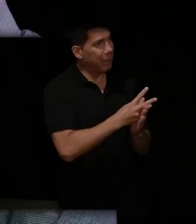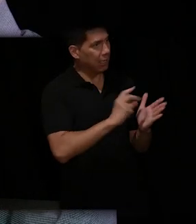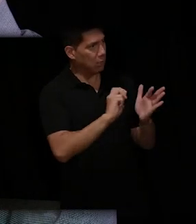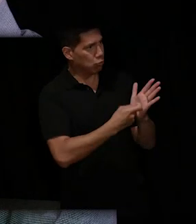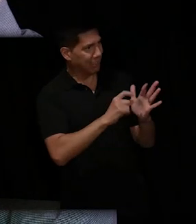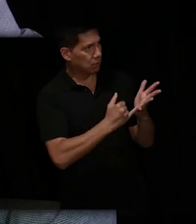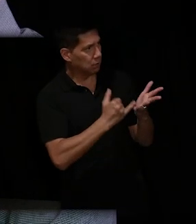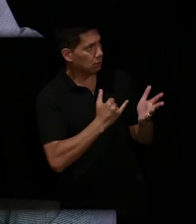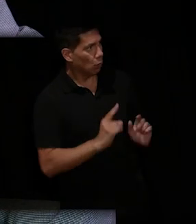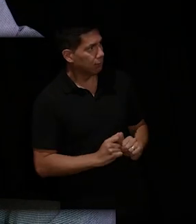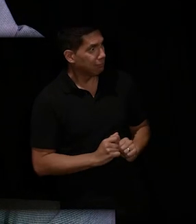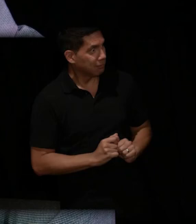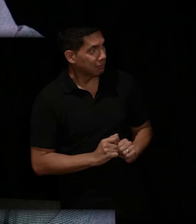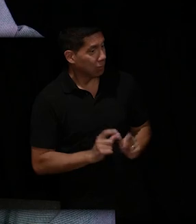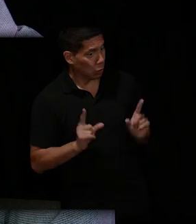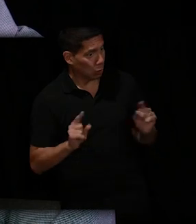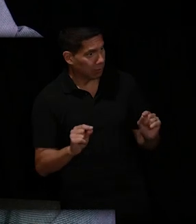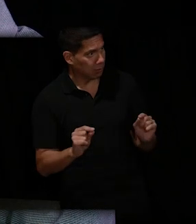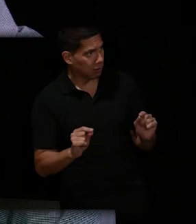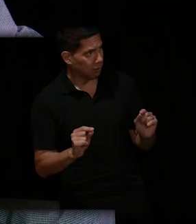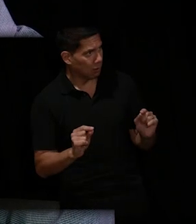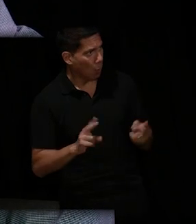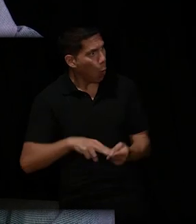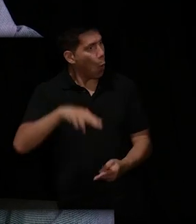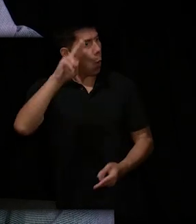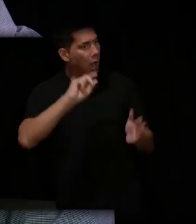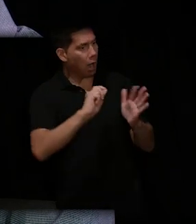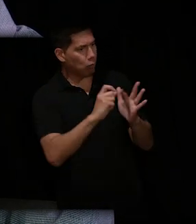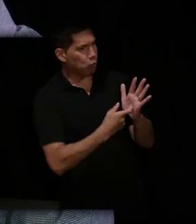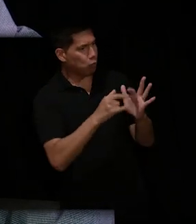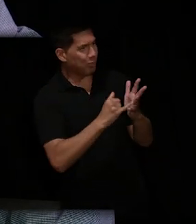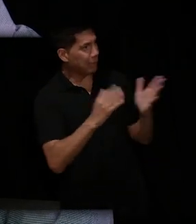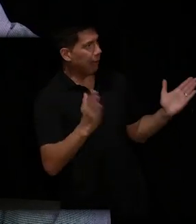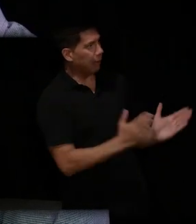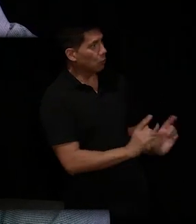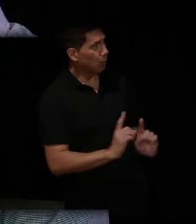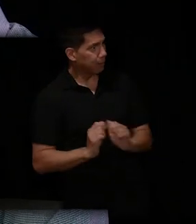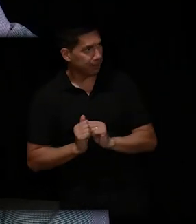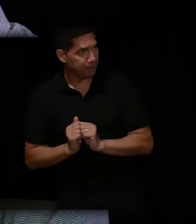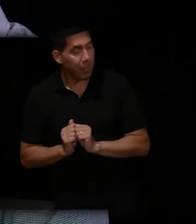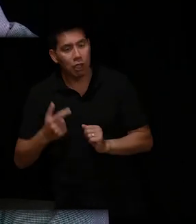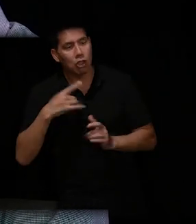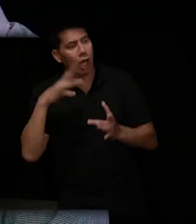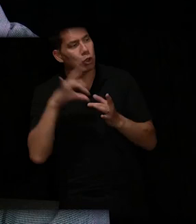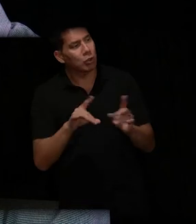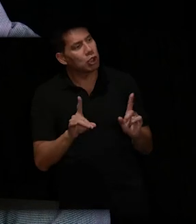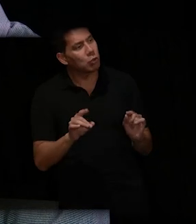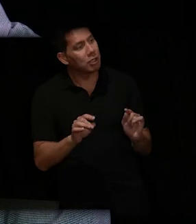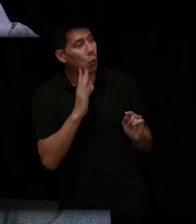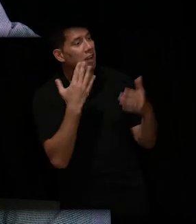Good question. It seems that, yeah, it's happening already. I don't know. So I joined Twitter only after I left the White